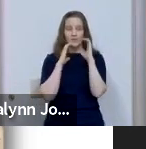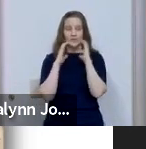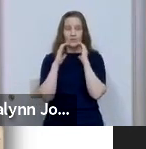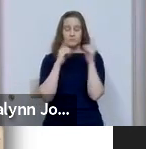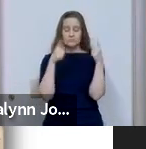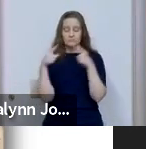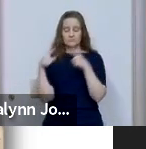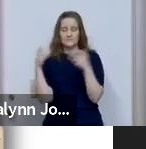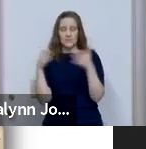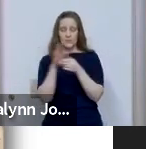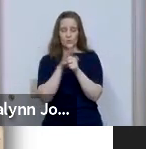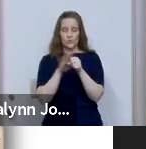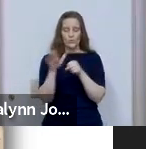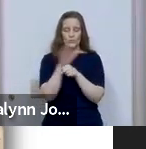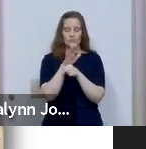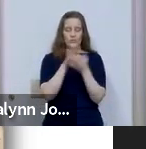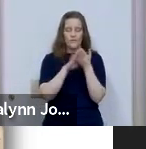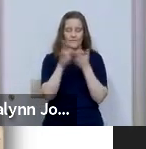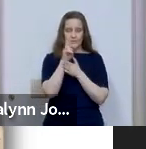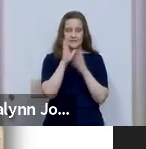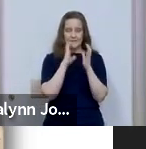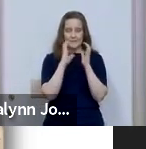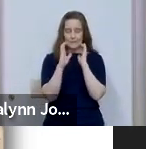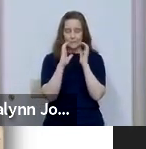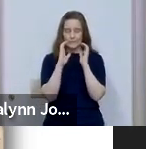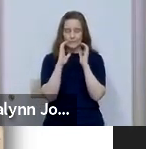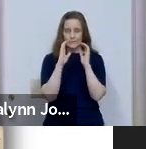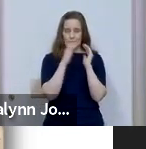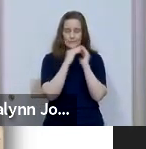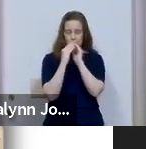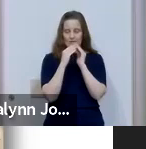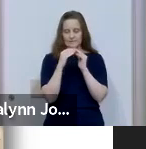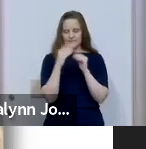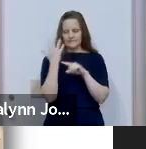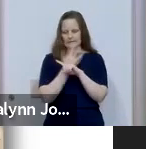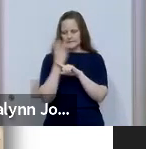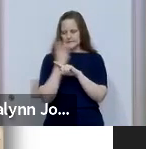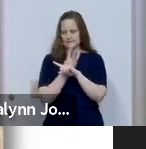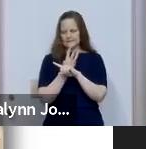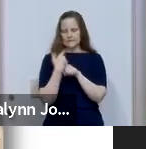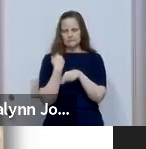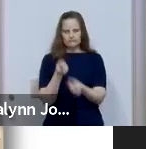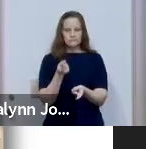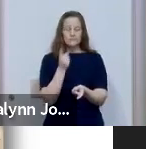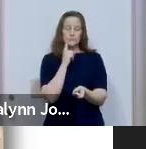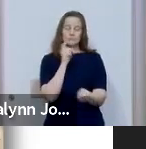on across the university community for the last 5-6 months